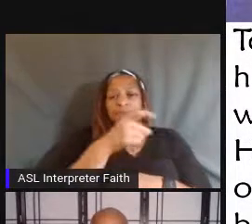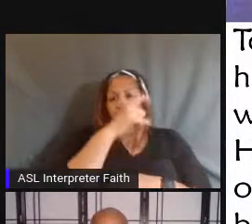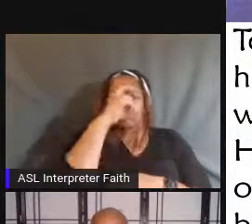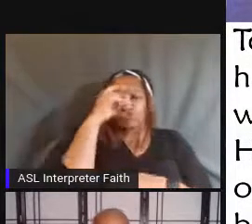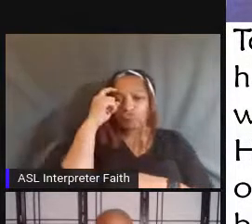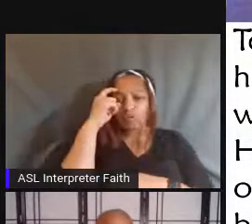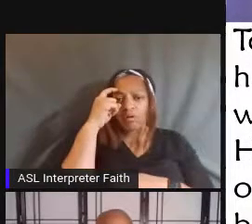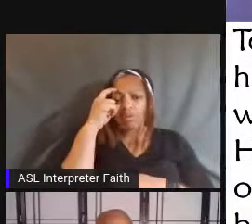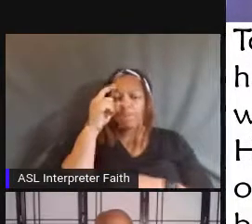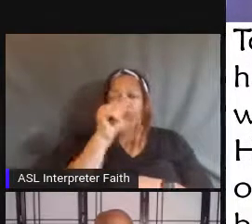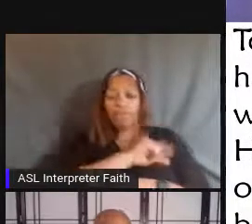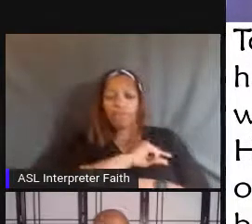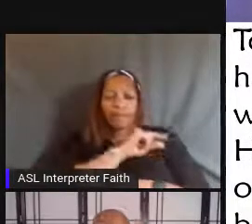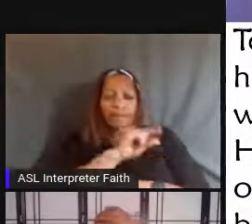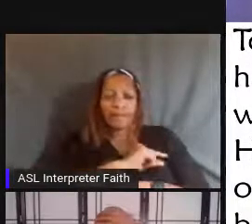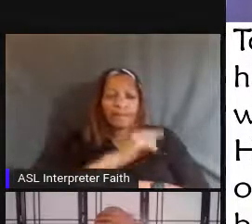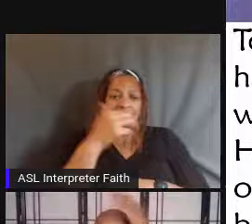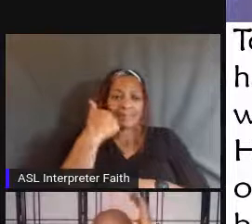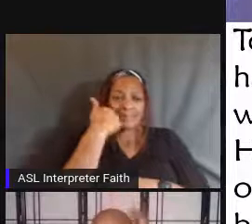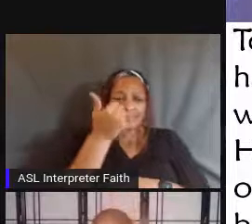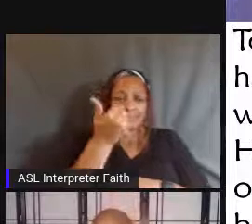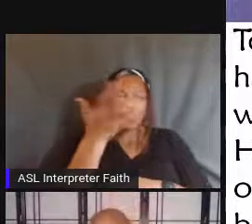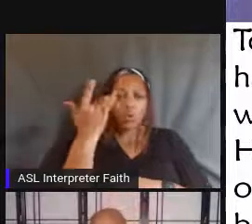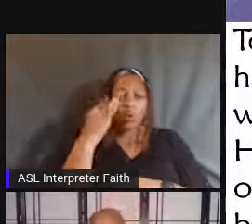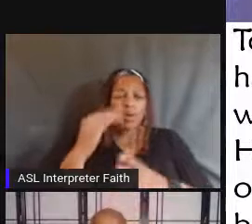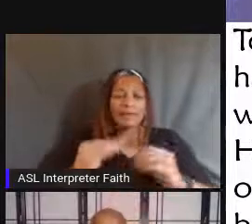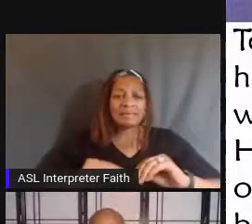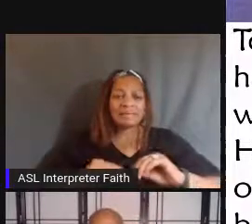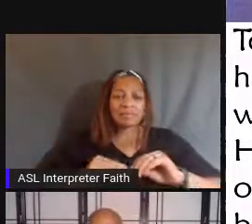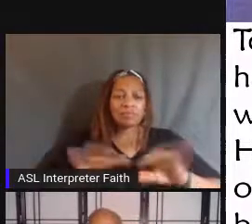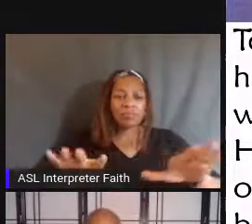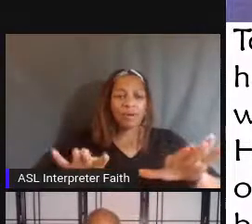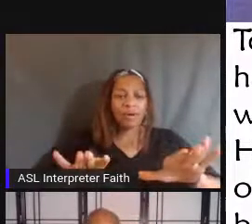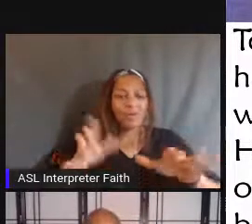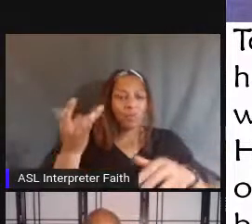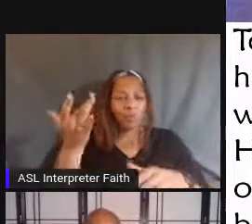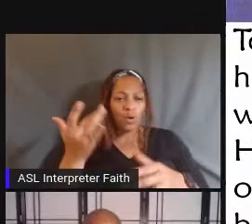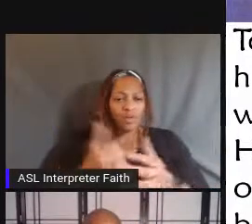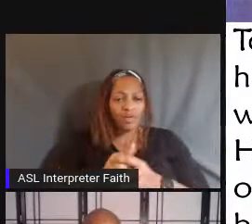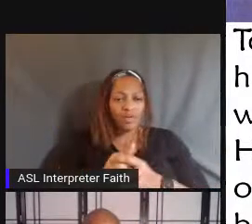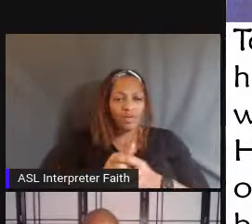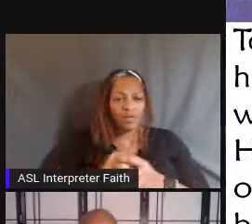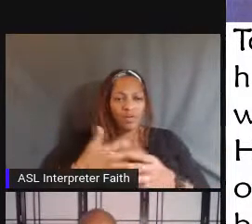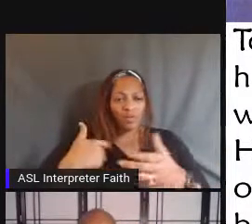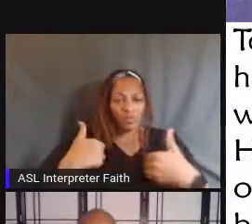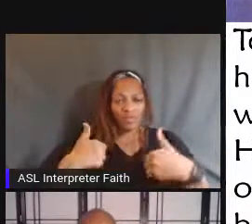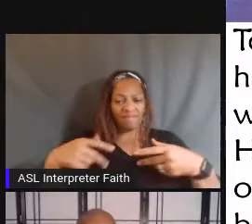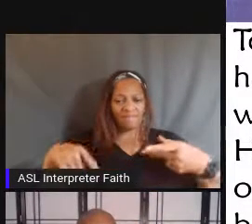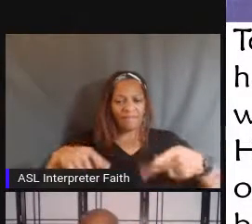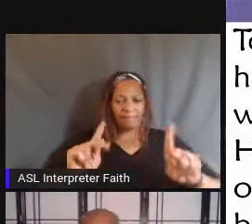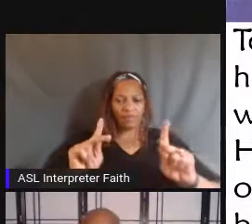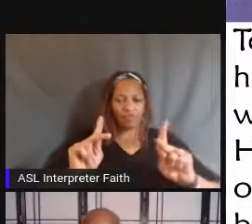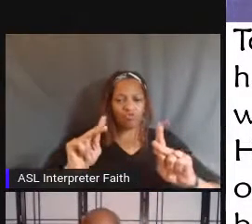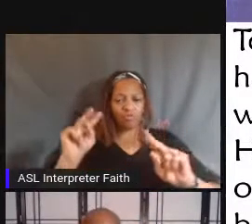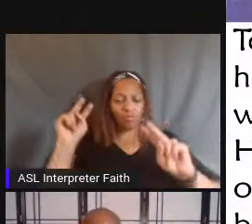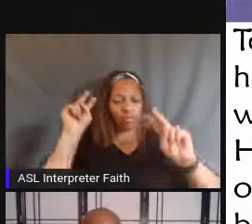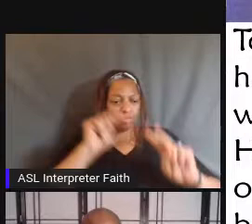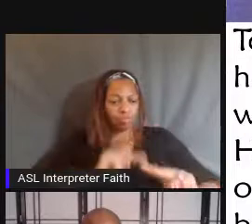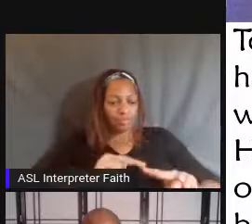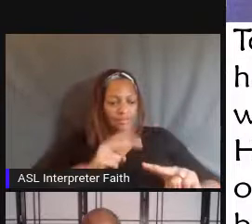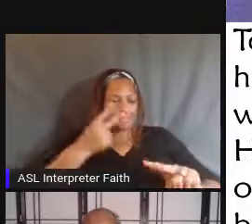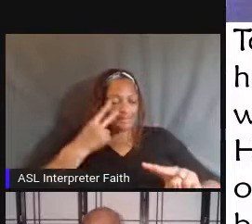shame? Why spread it when we have the opportunity to look at it for what it